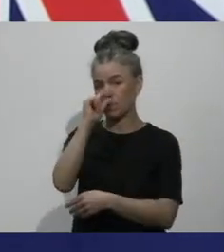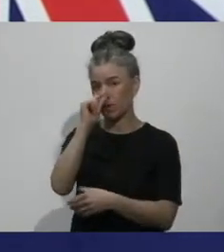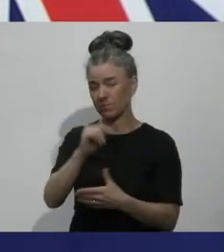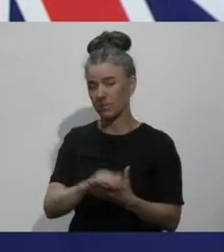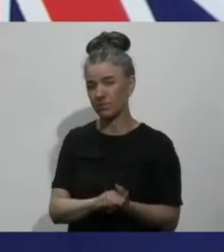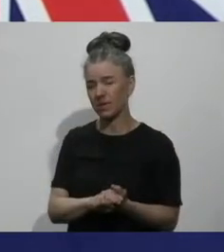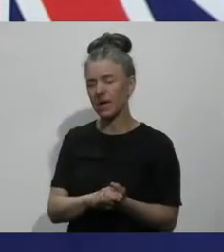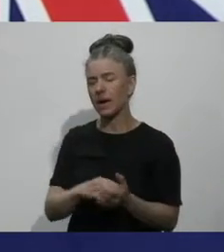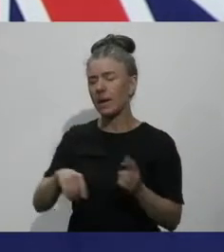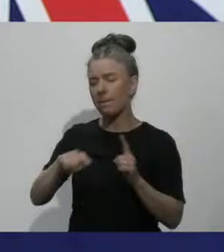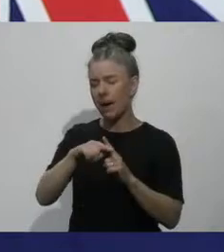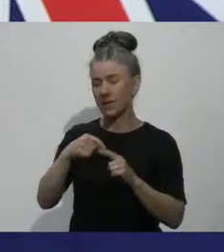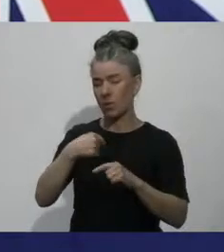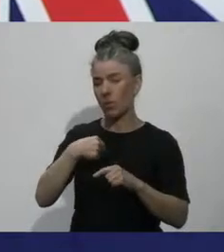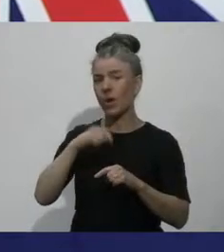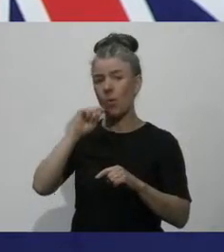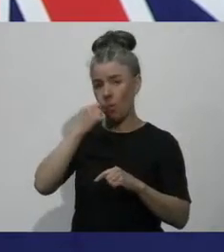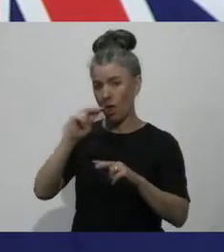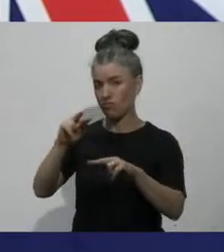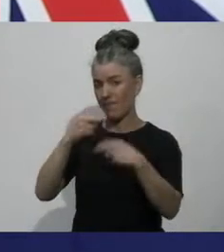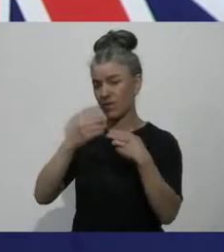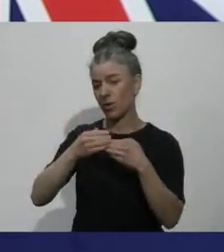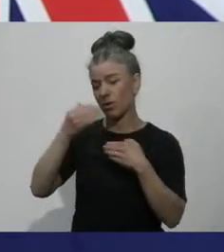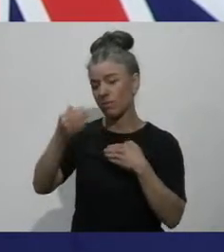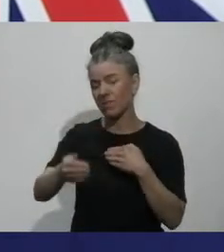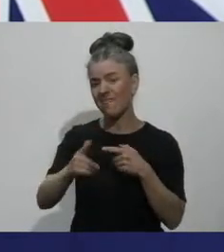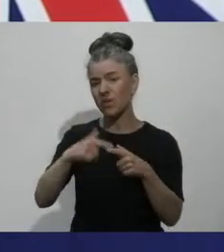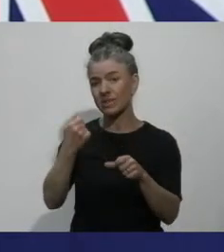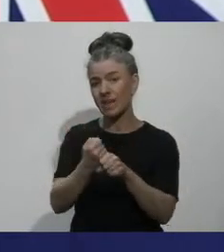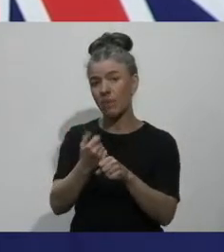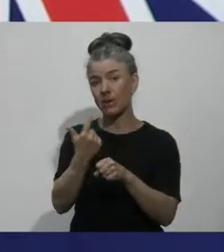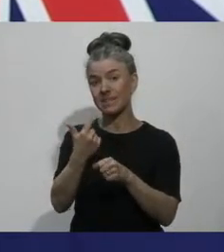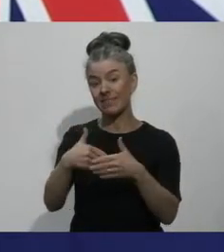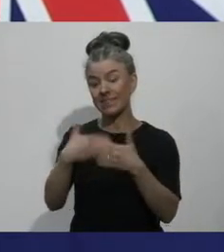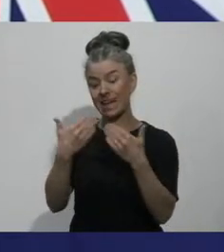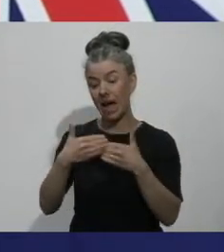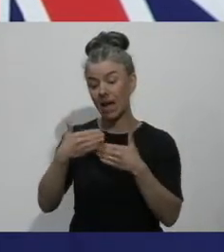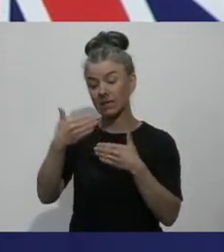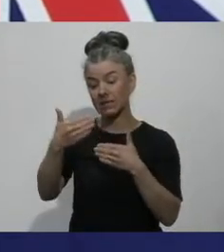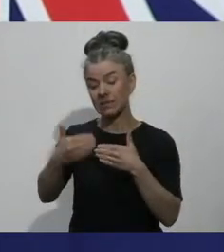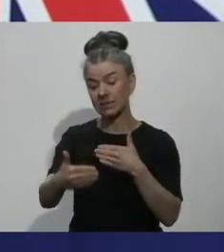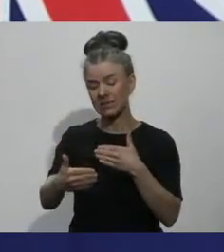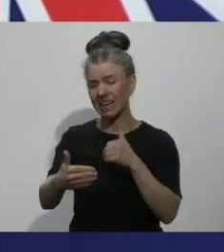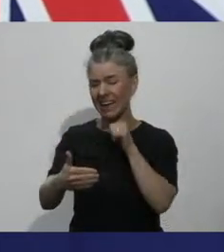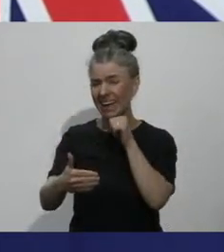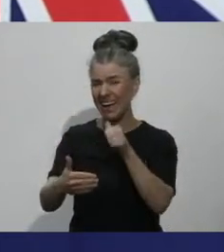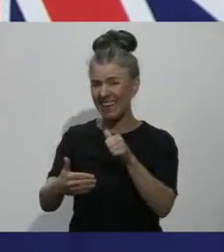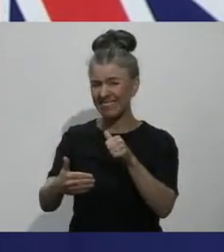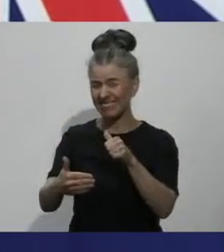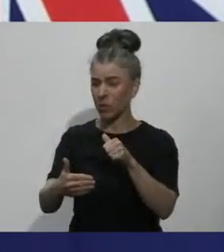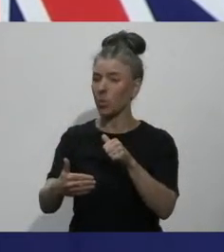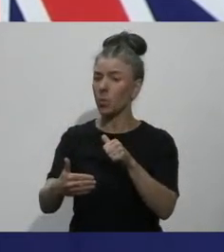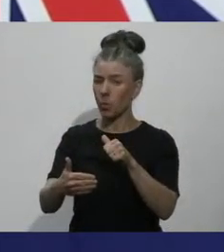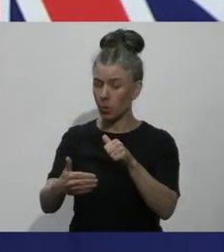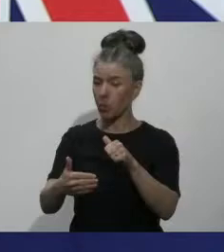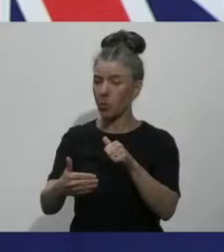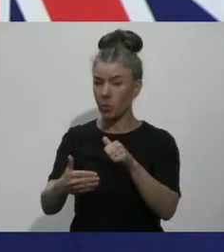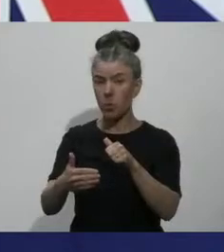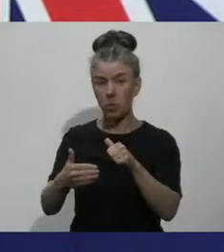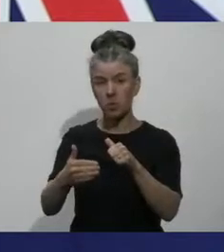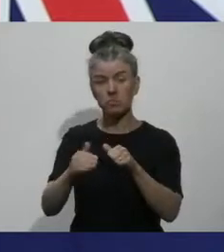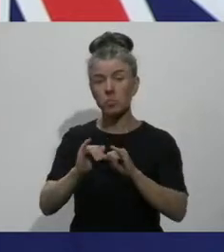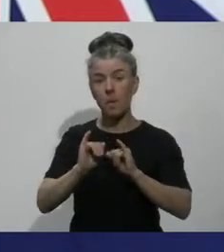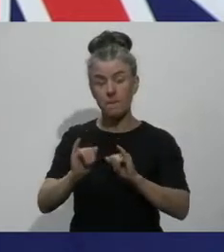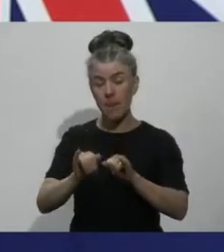to review. If we find, for instance, over the next 7 days that the perimeter is identified, that it's well contained, we